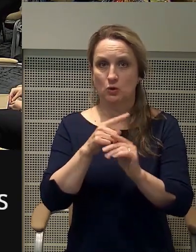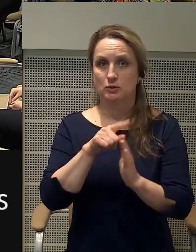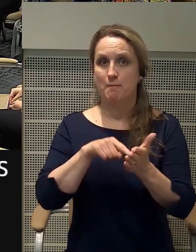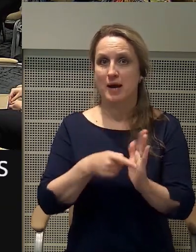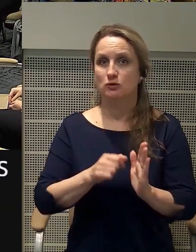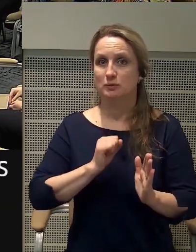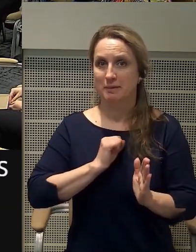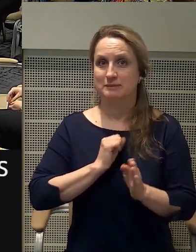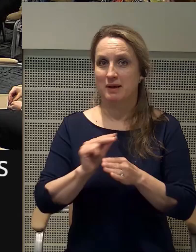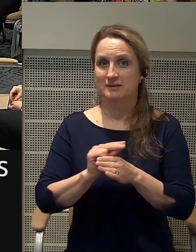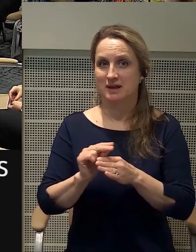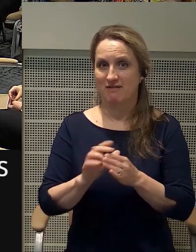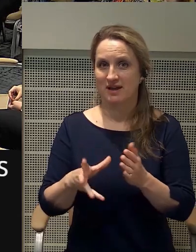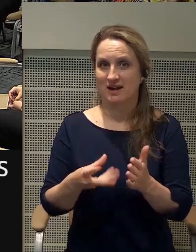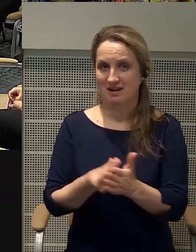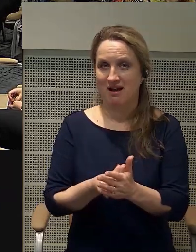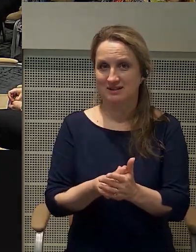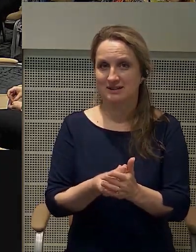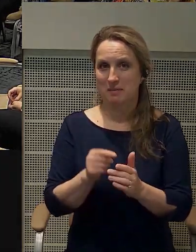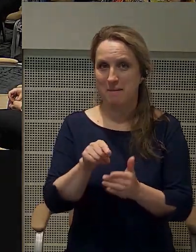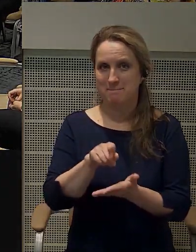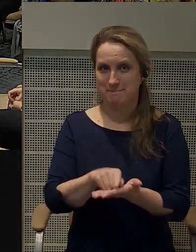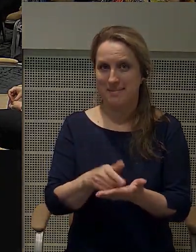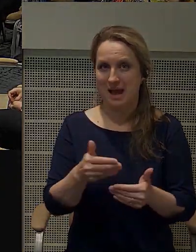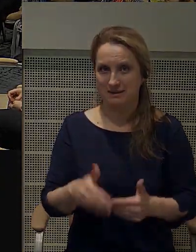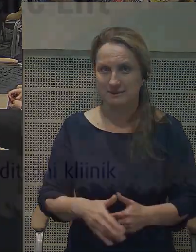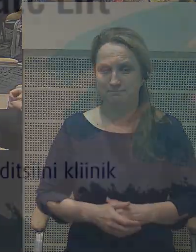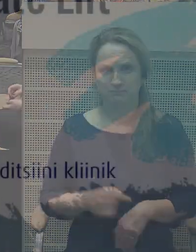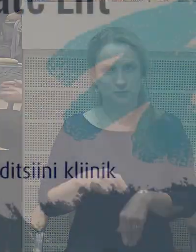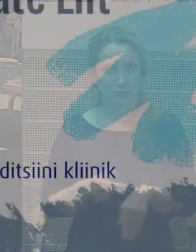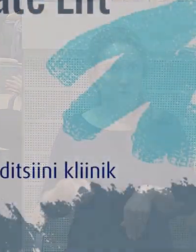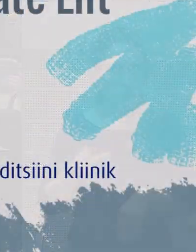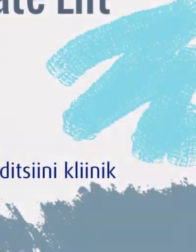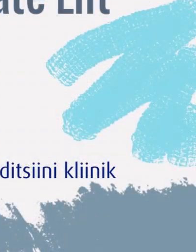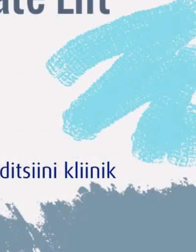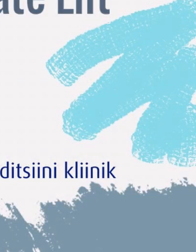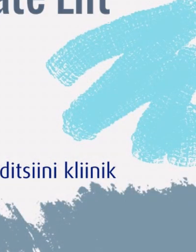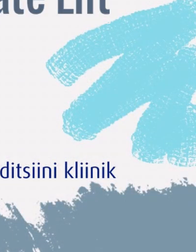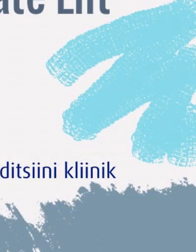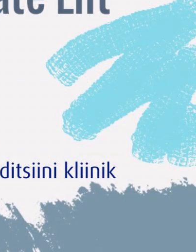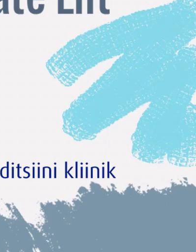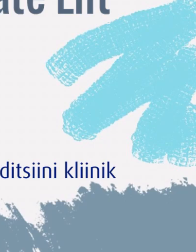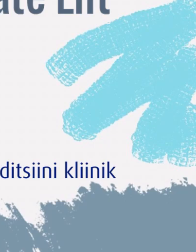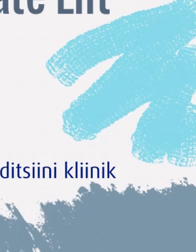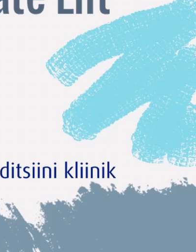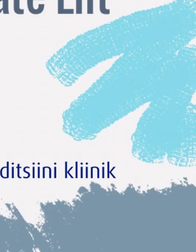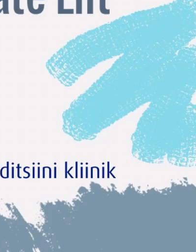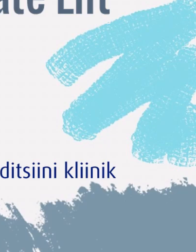saame edasi liikuda. Annet, thank you so much. You're very welcome. Yeah, a round of applause, loomulikult.